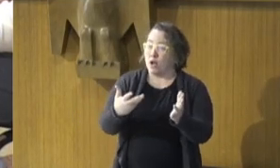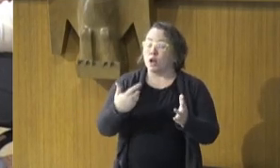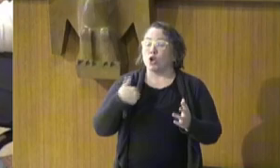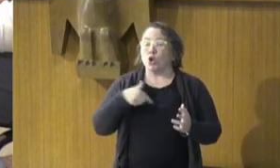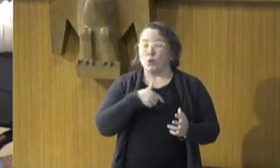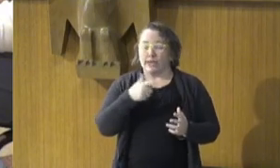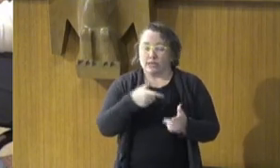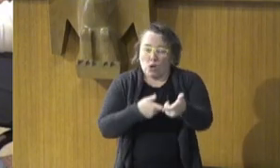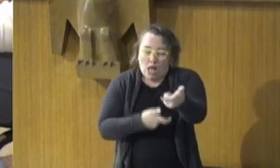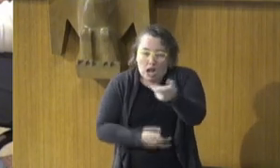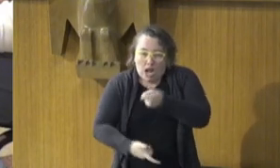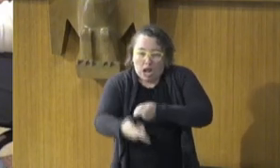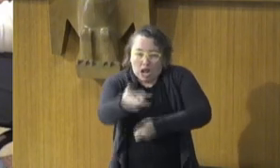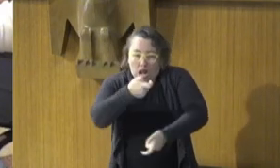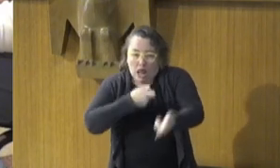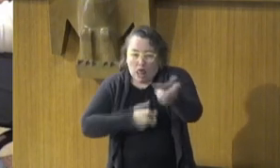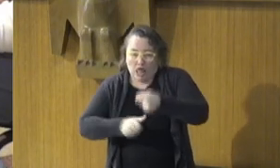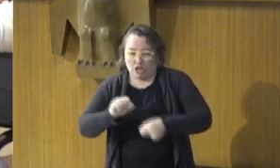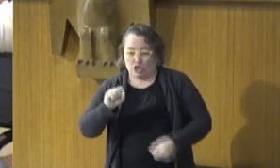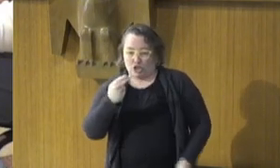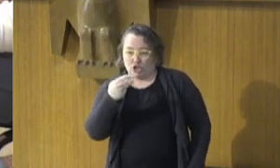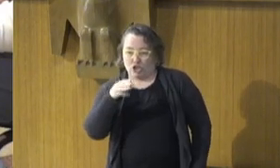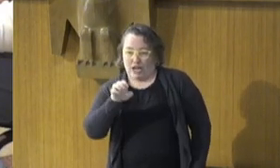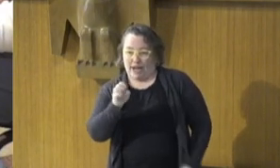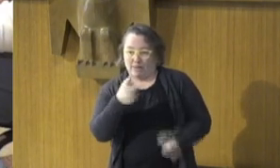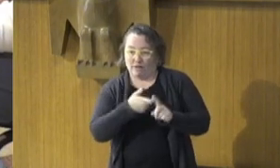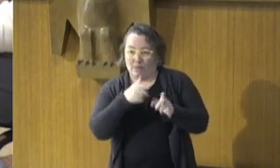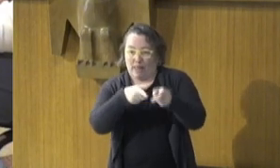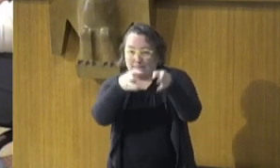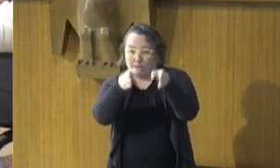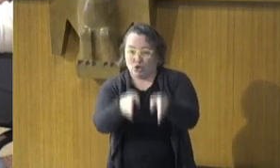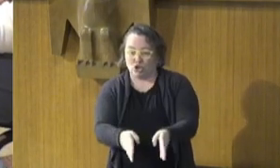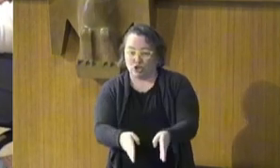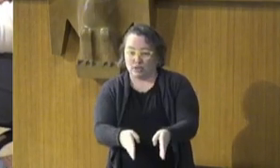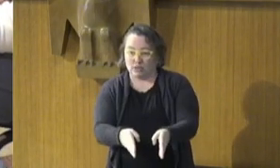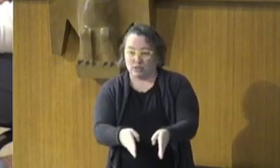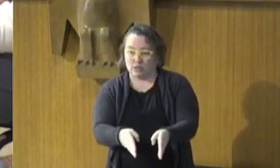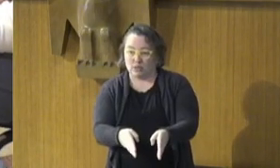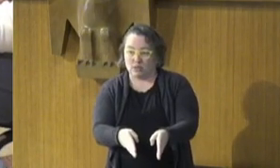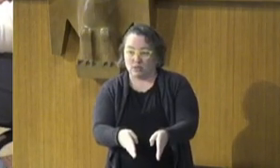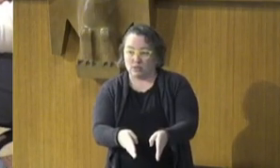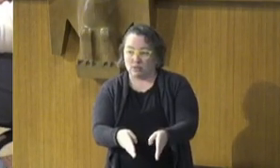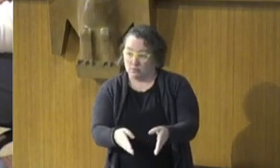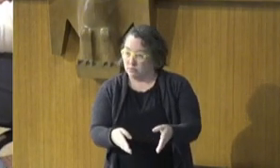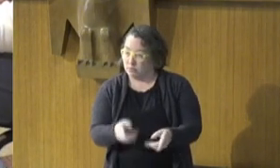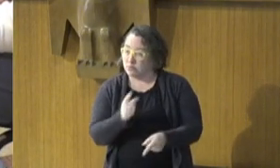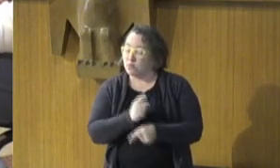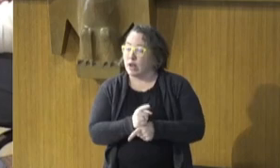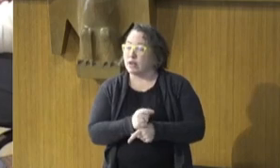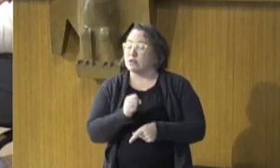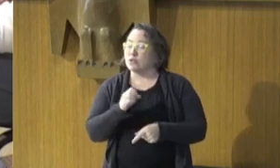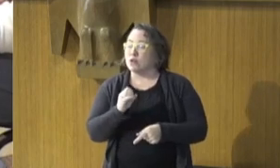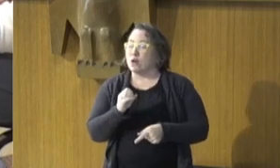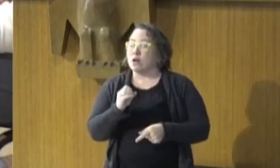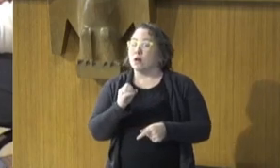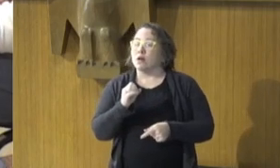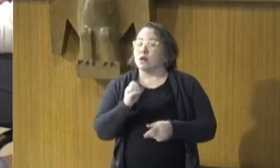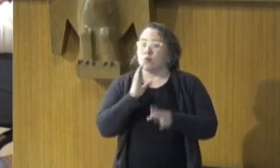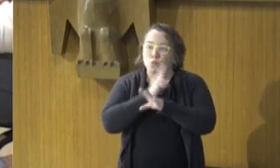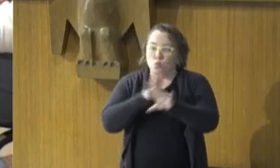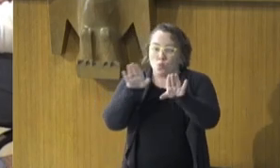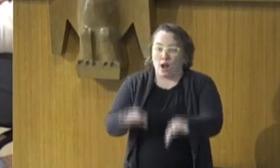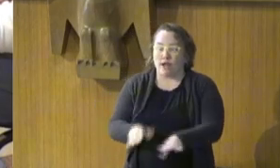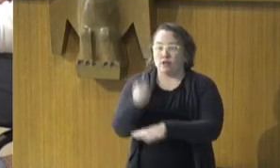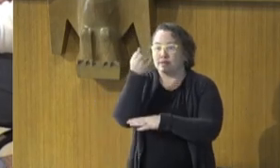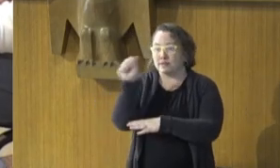shame from them, because the first slap might feel good, but the second slap with your left hand actually feels really shameful and embarrassing, right? And if someone steals your coat, he's saying,